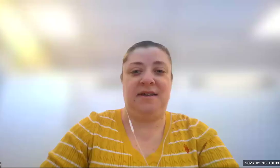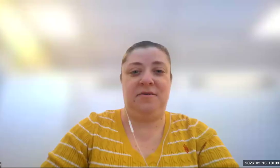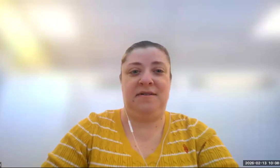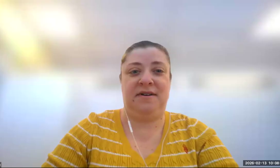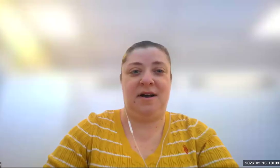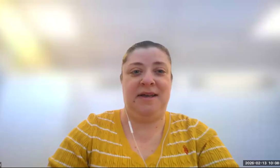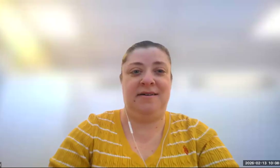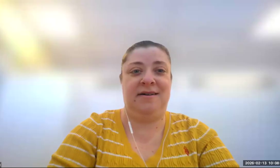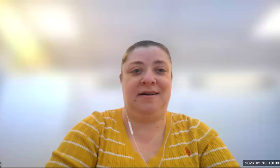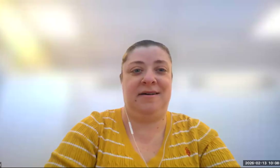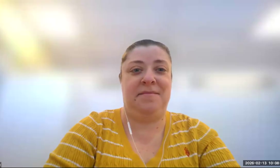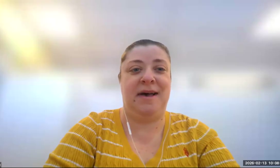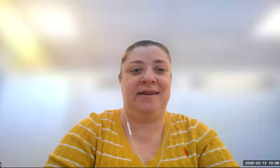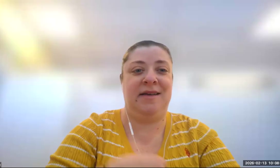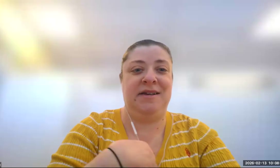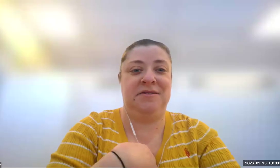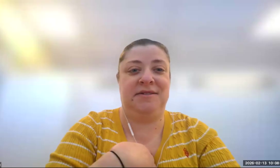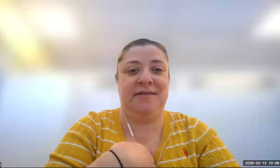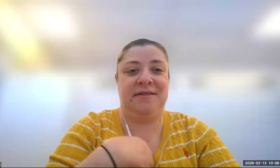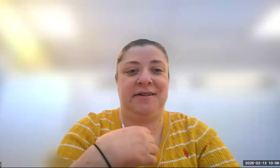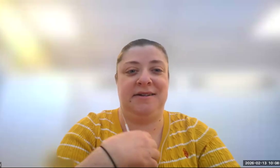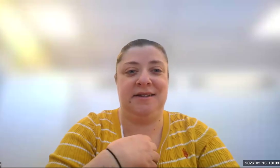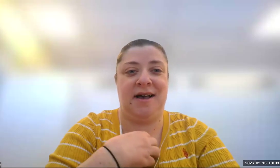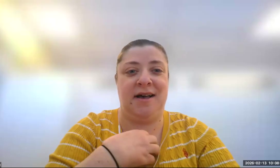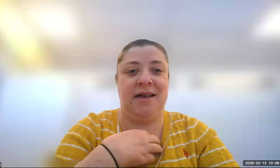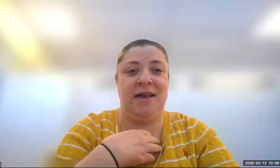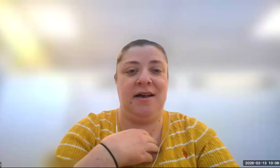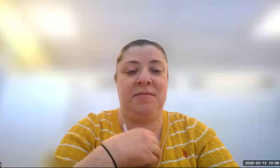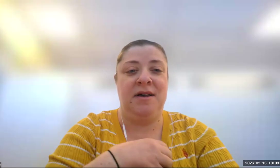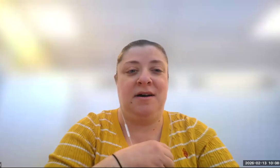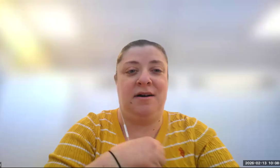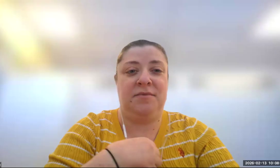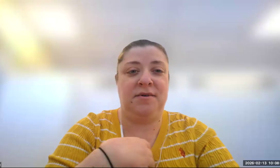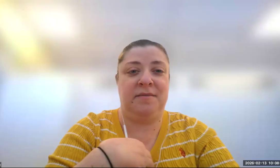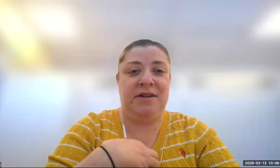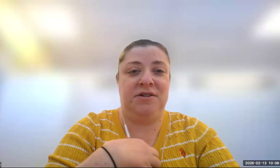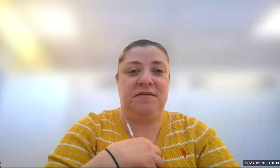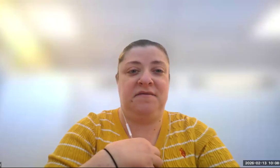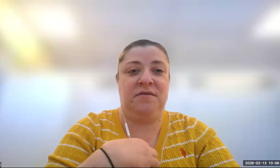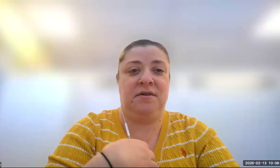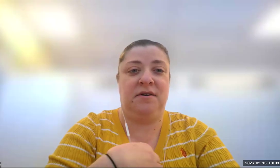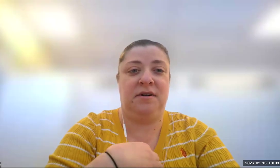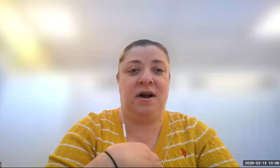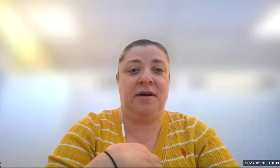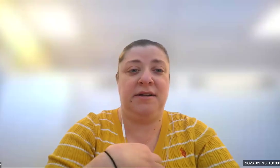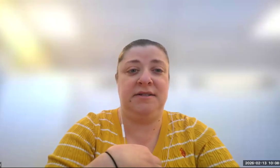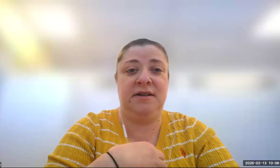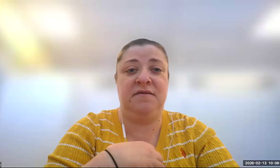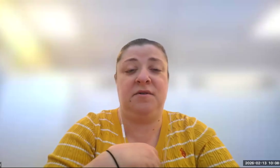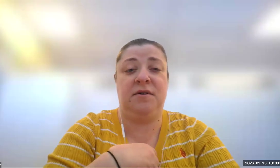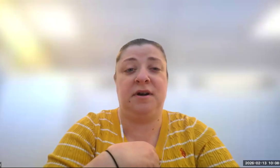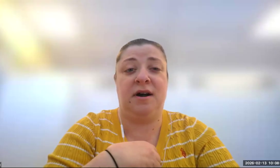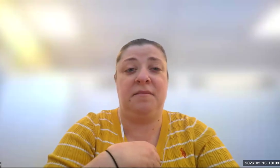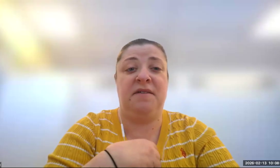Well, thank you all for coming. My name is Roseanne Hernandez. I am the program manager for